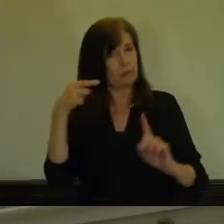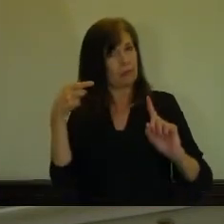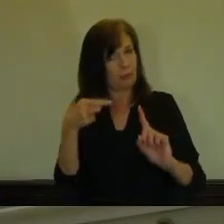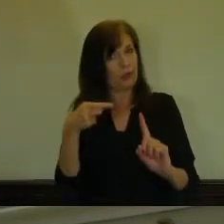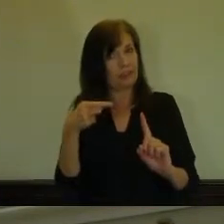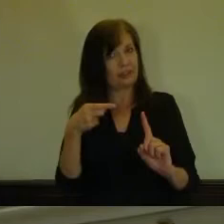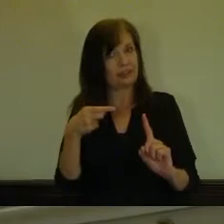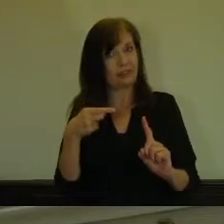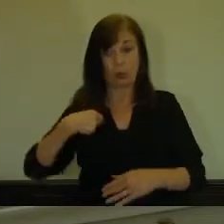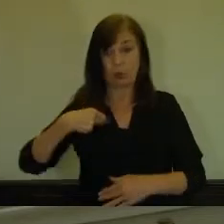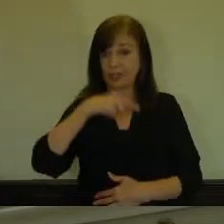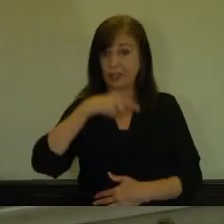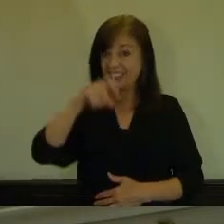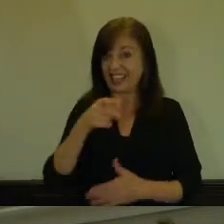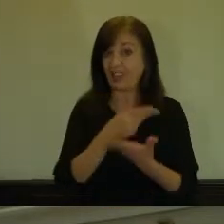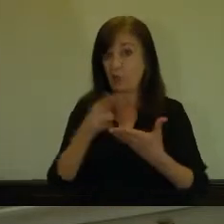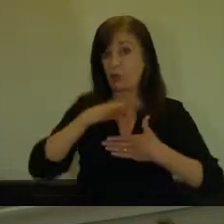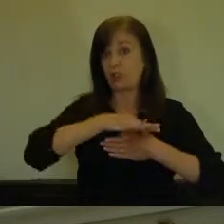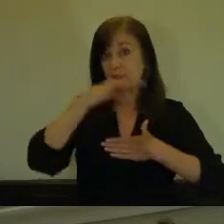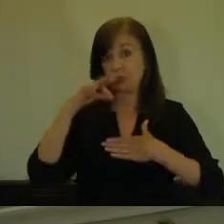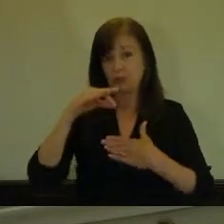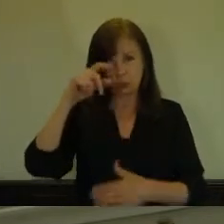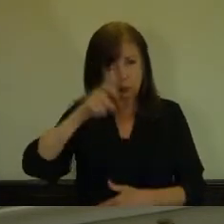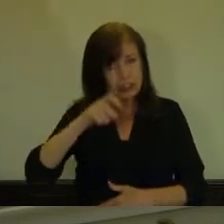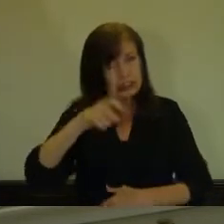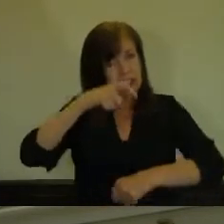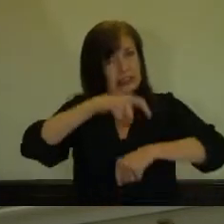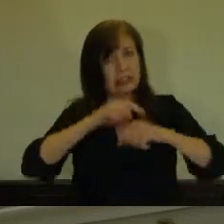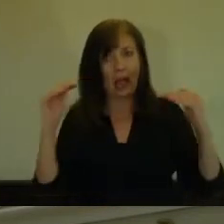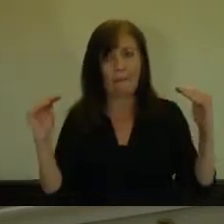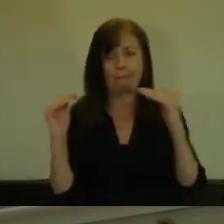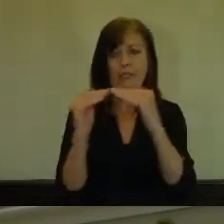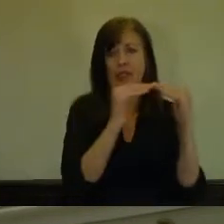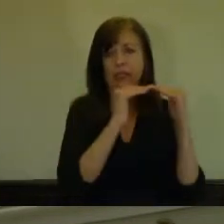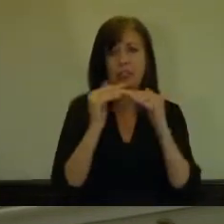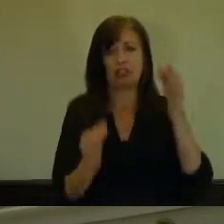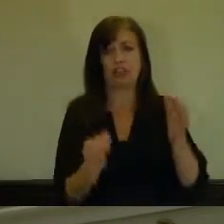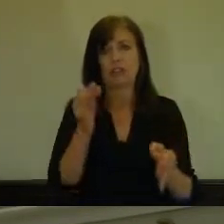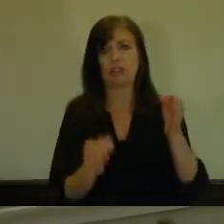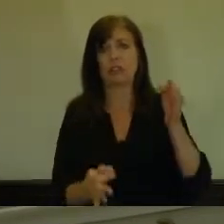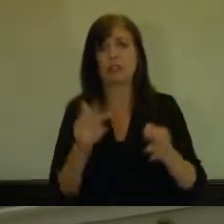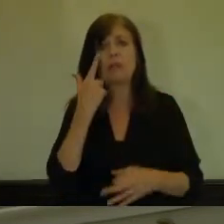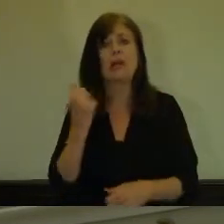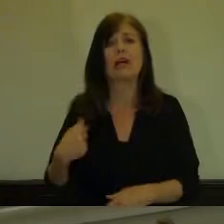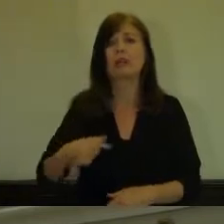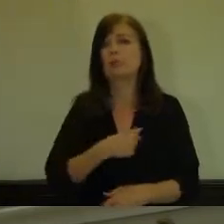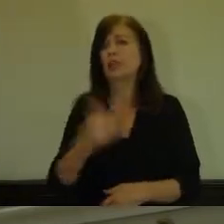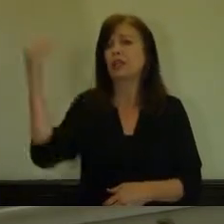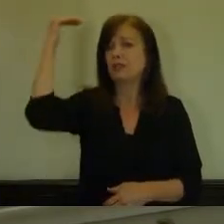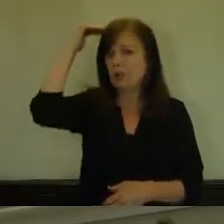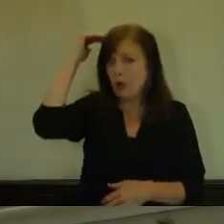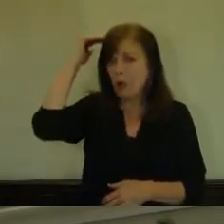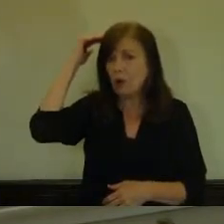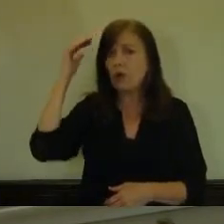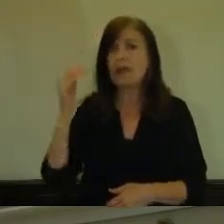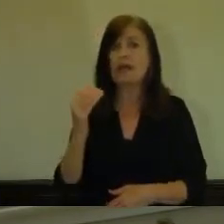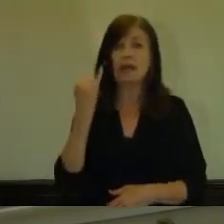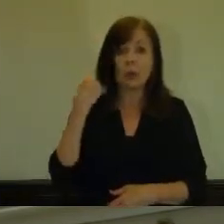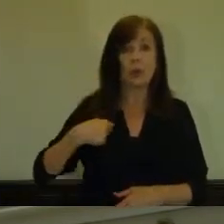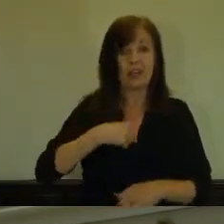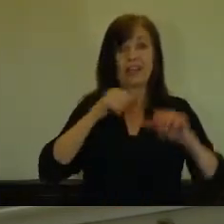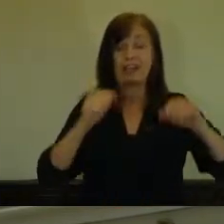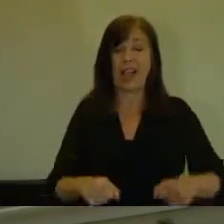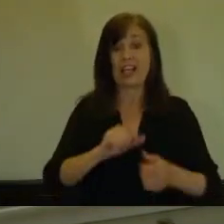Spirit. We need this Pentecost, this harvest of justice, because we know that the author of harm can be the author of